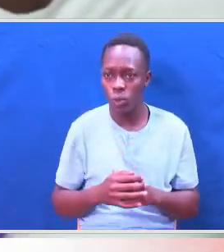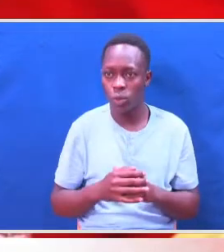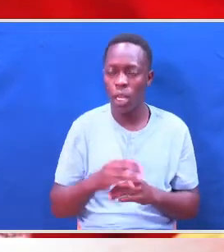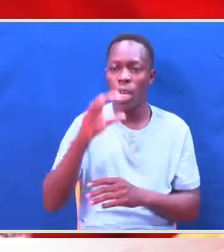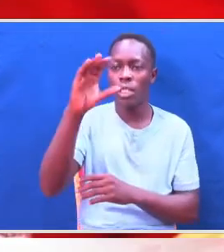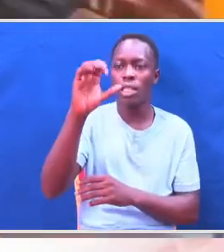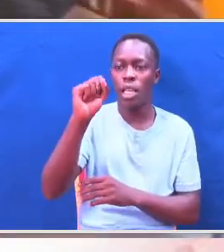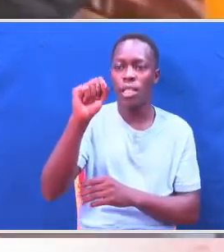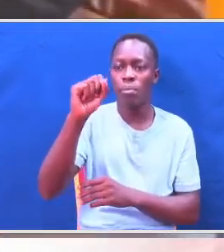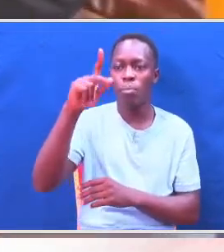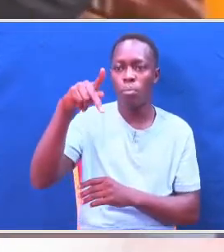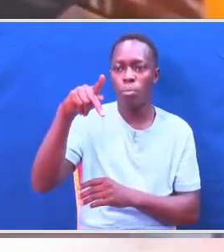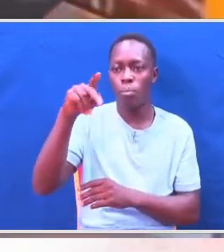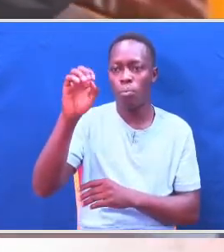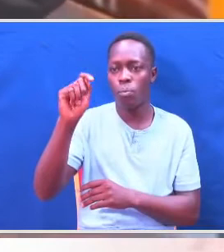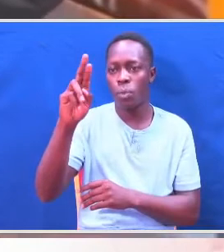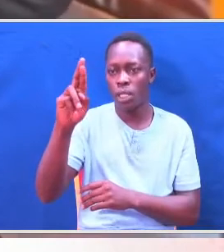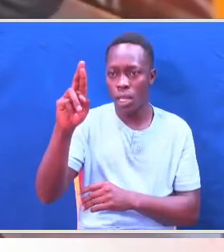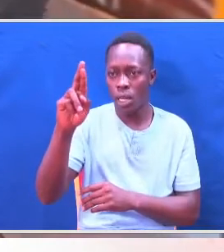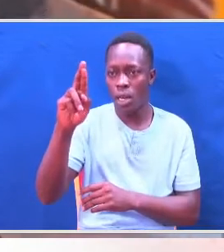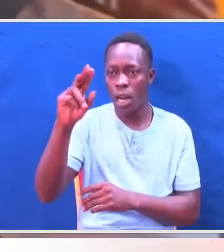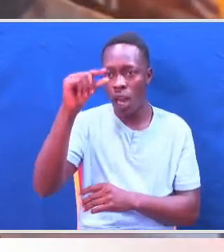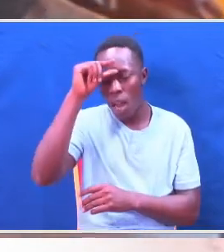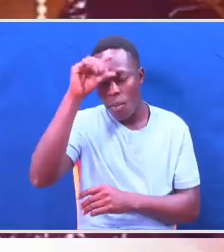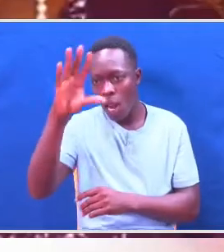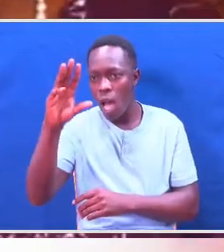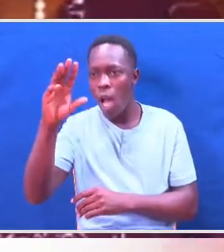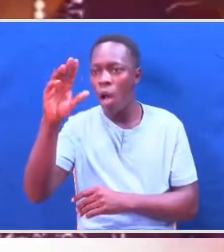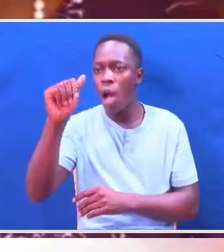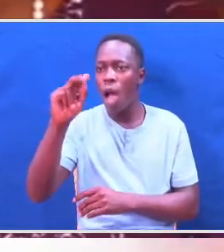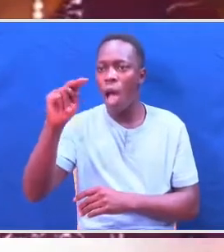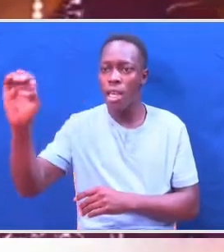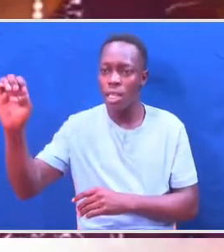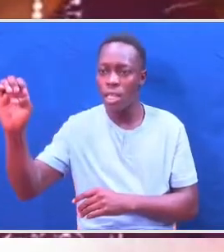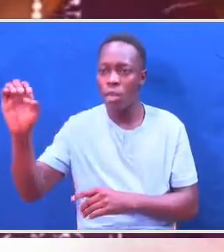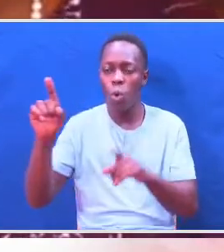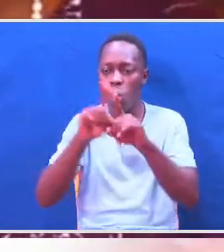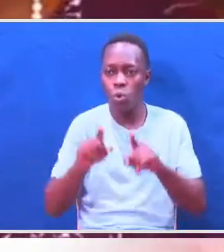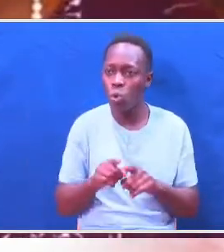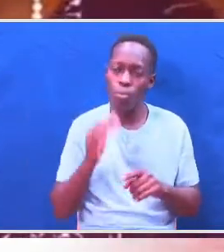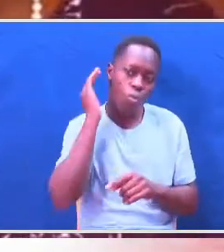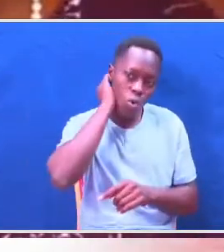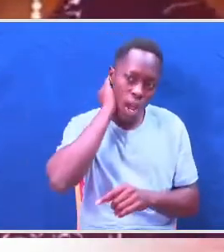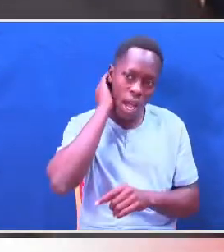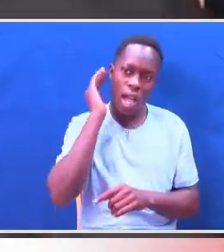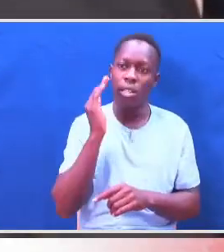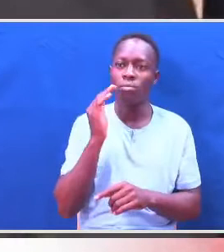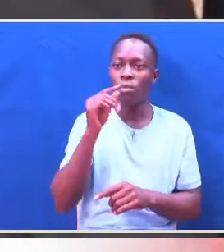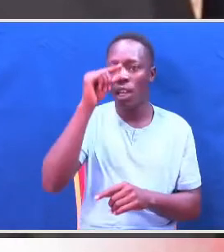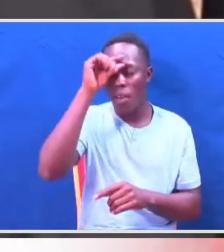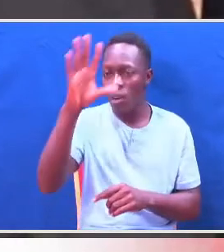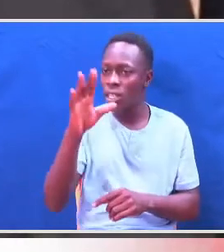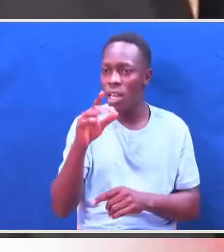CS Peter Munya, Kirenyaga Governor Anne Waiguru, and her Murang'a counterpart Mwagiwairia appeared rattled